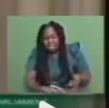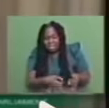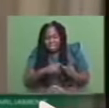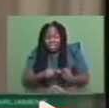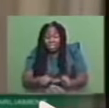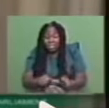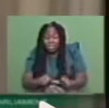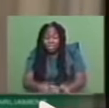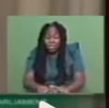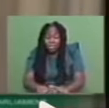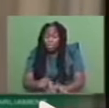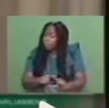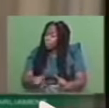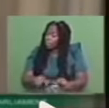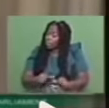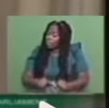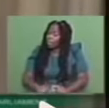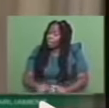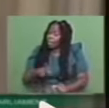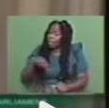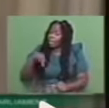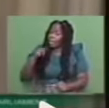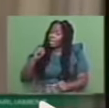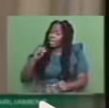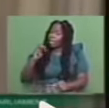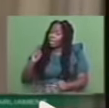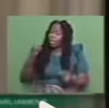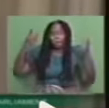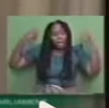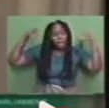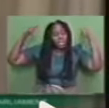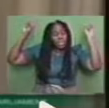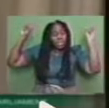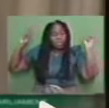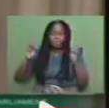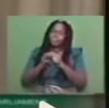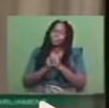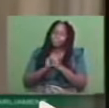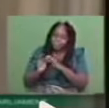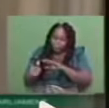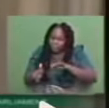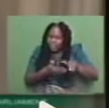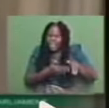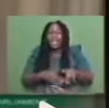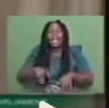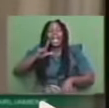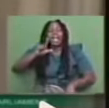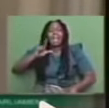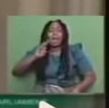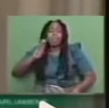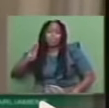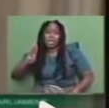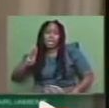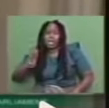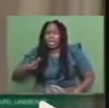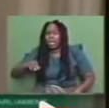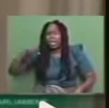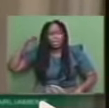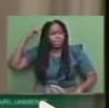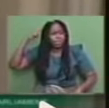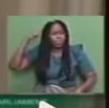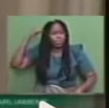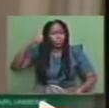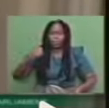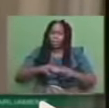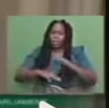achievement. Dry dock and shipbuilding facility at La Brea. Achievement. Can